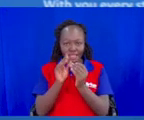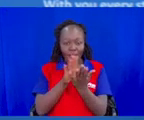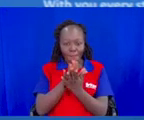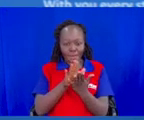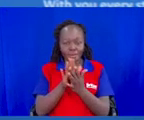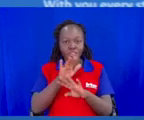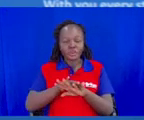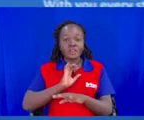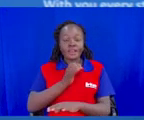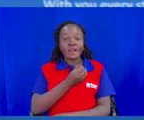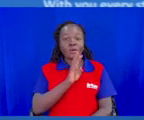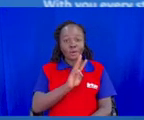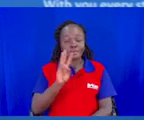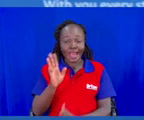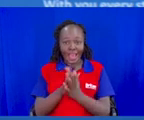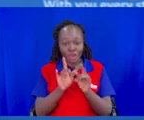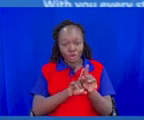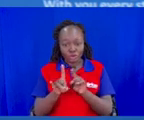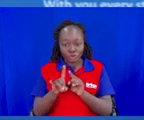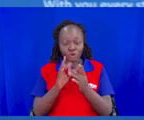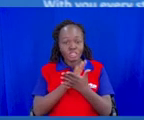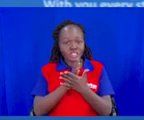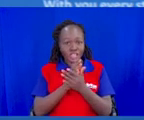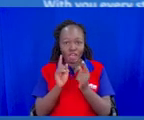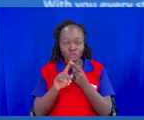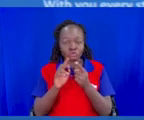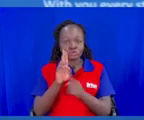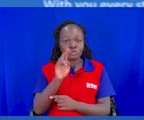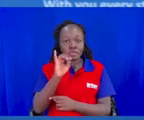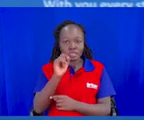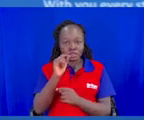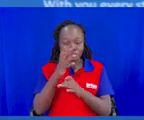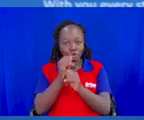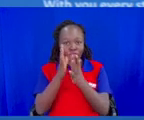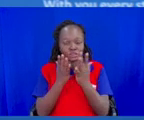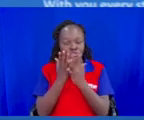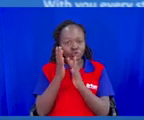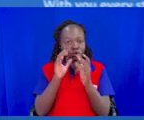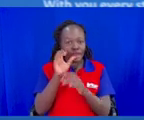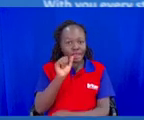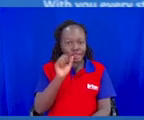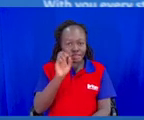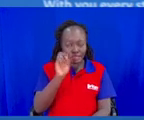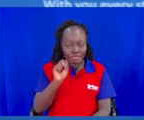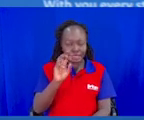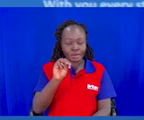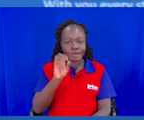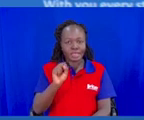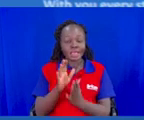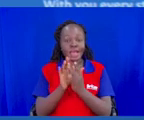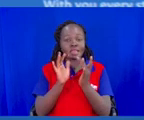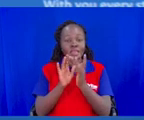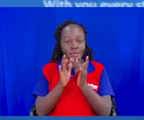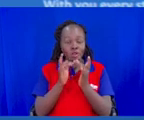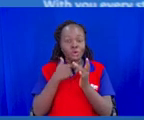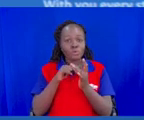our website and also shared with the unit holders via email and SMS. May I request the unit holders to